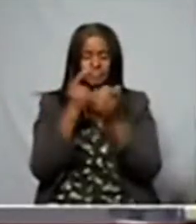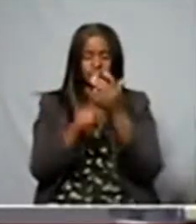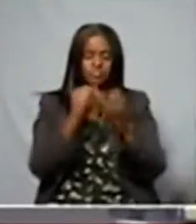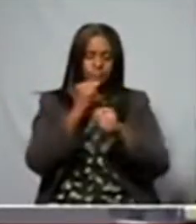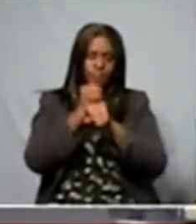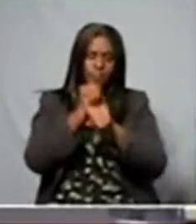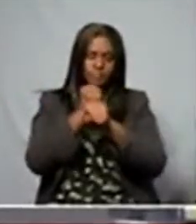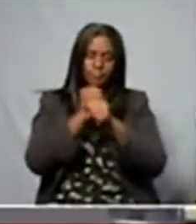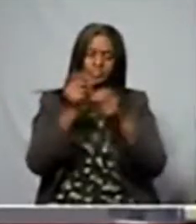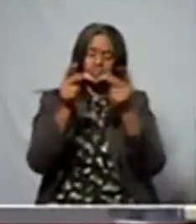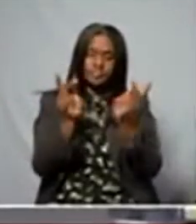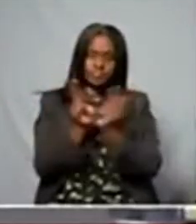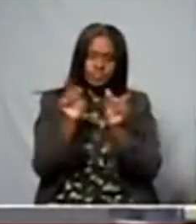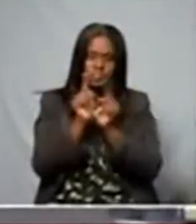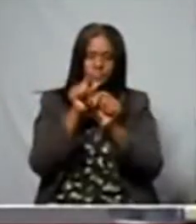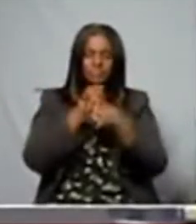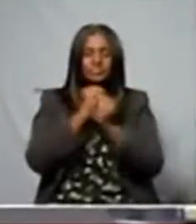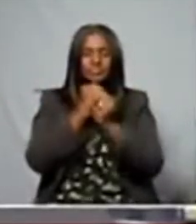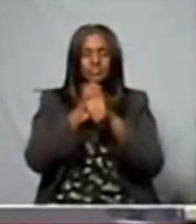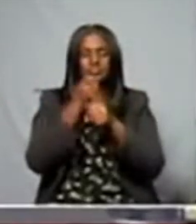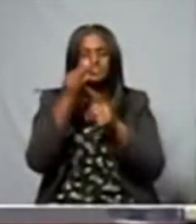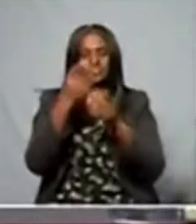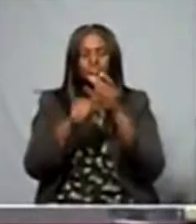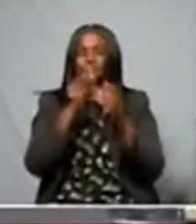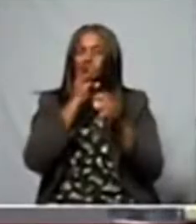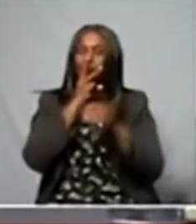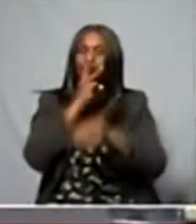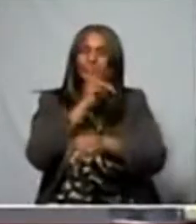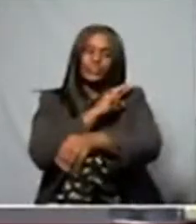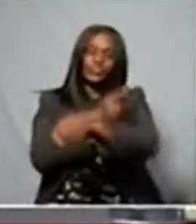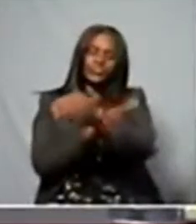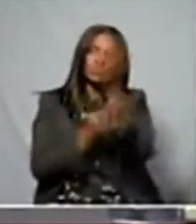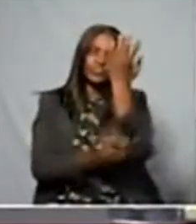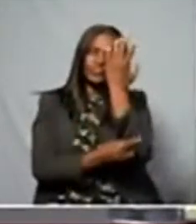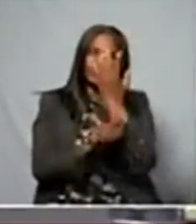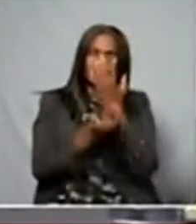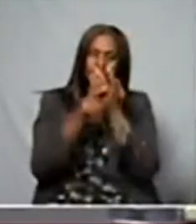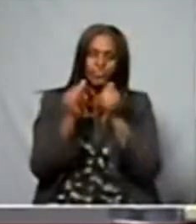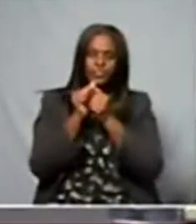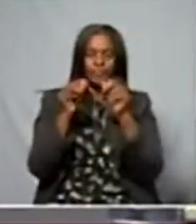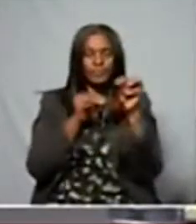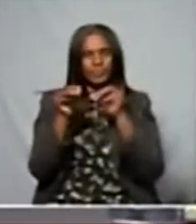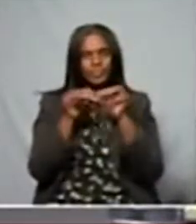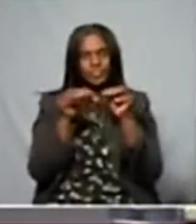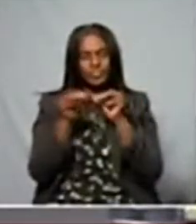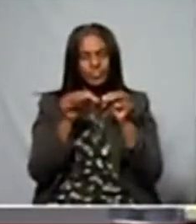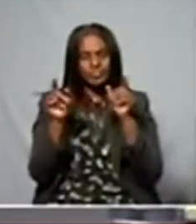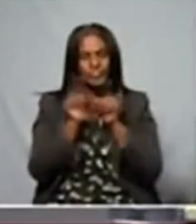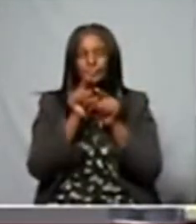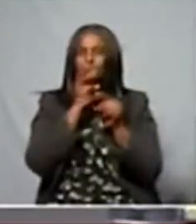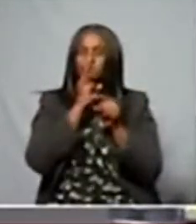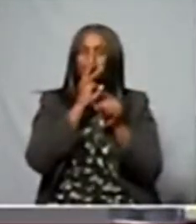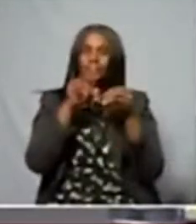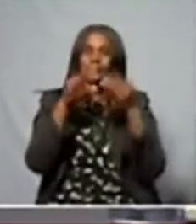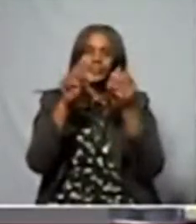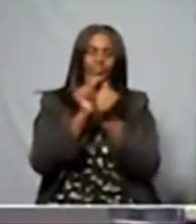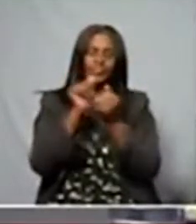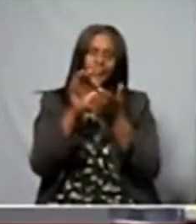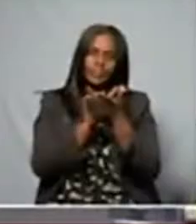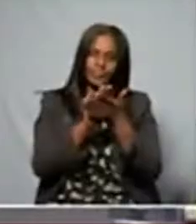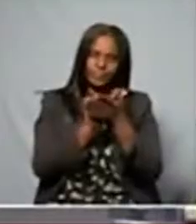of functions consisting of water resource development and management and water supply and